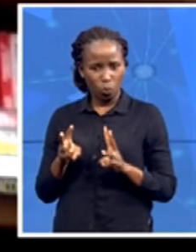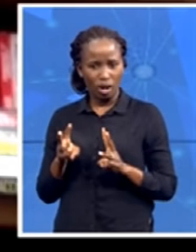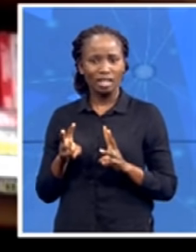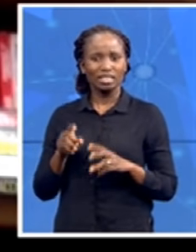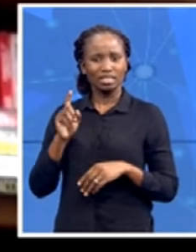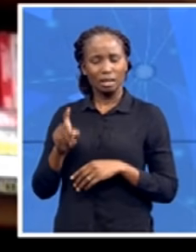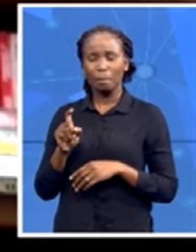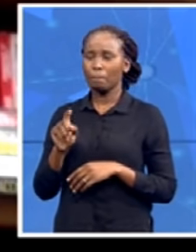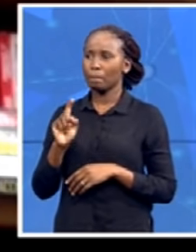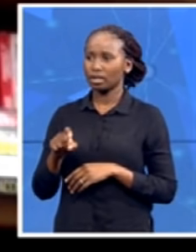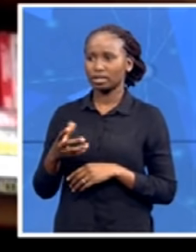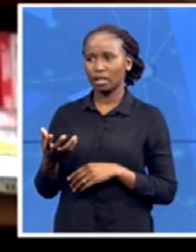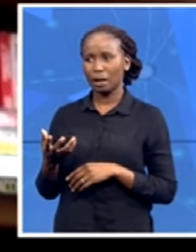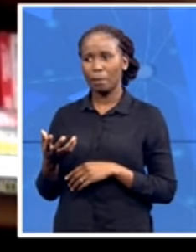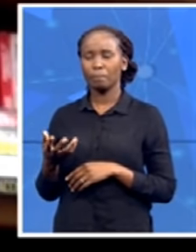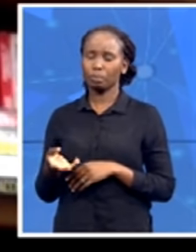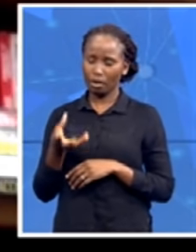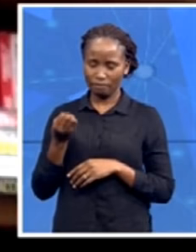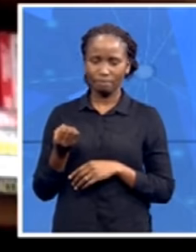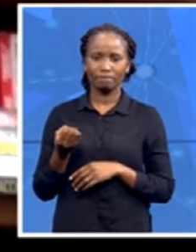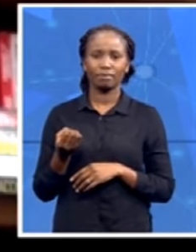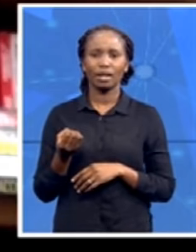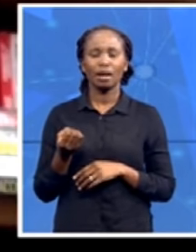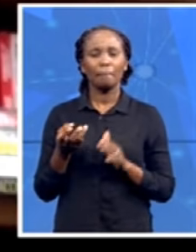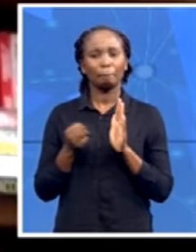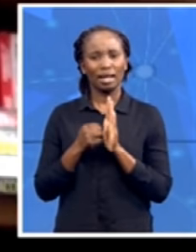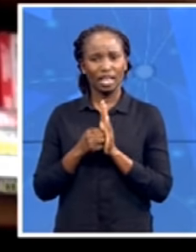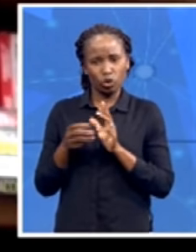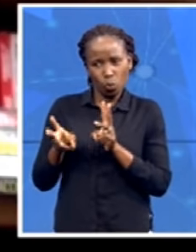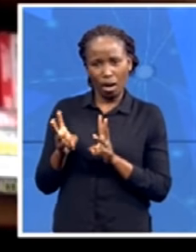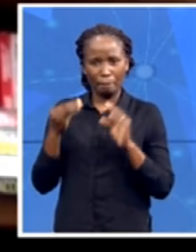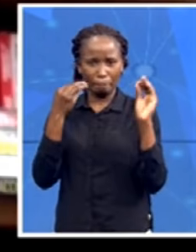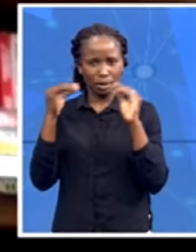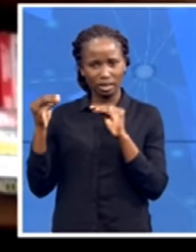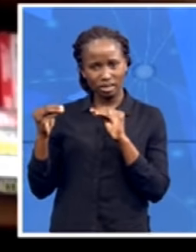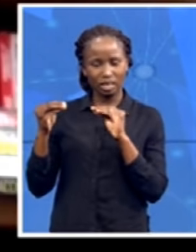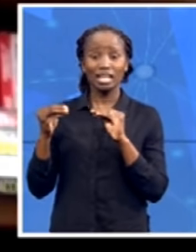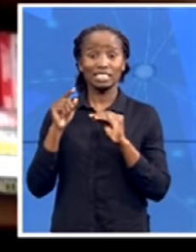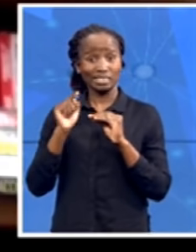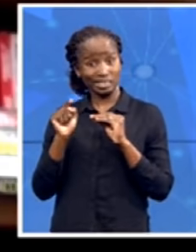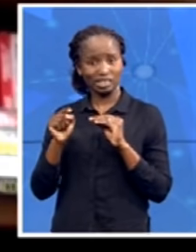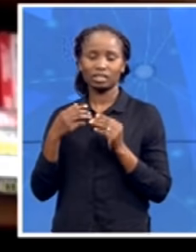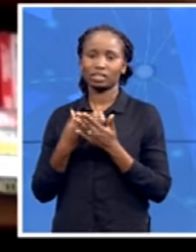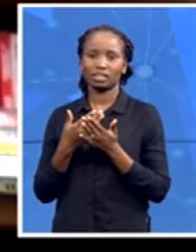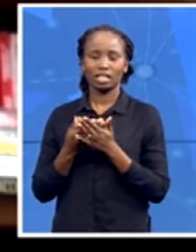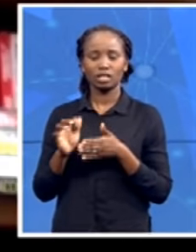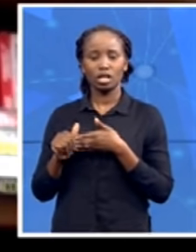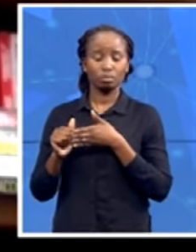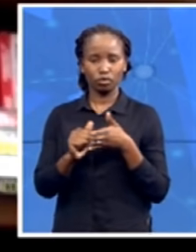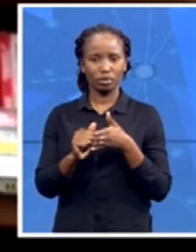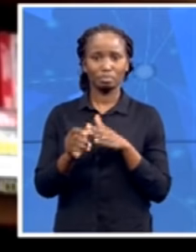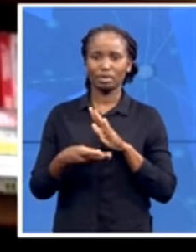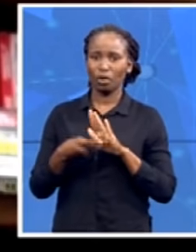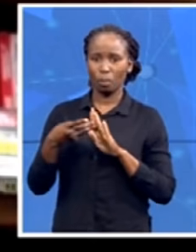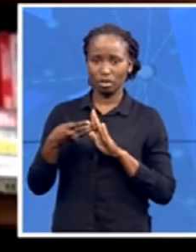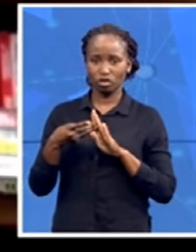of market forces, that the local state cannot lead development, but development must be led by the market